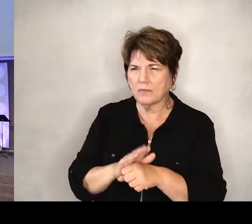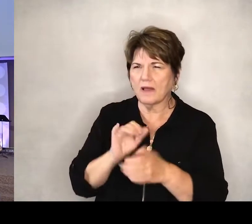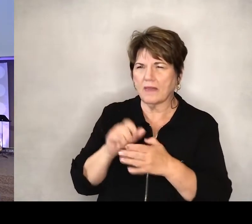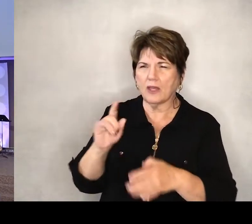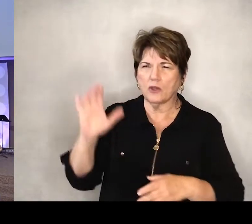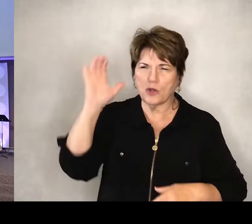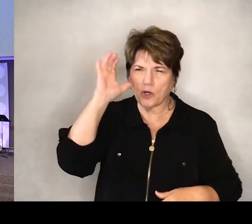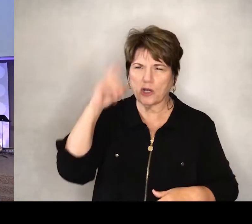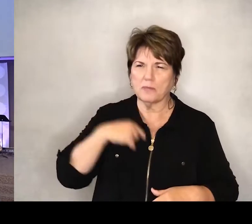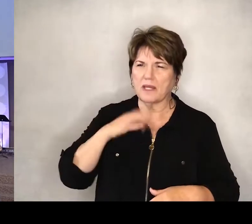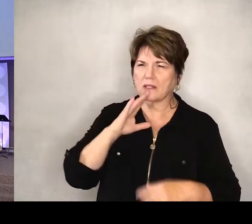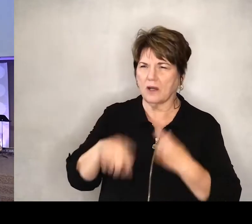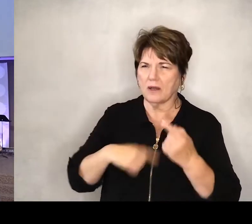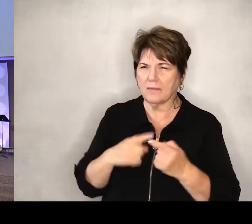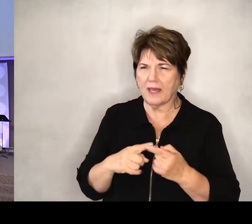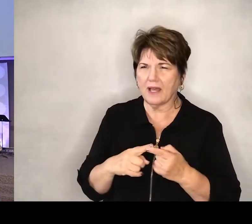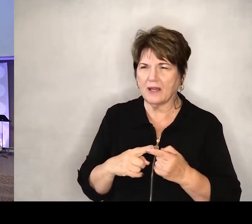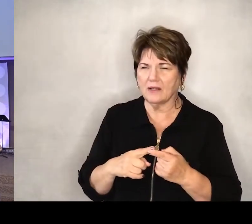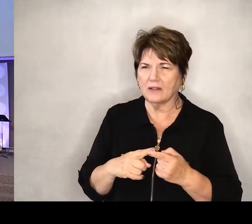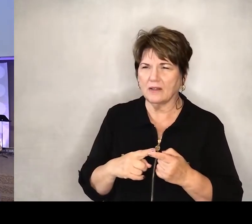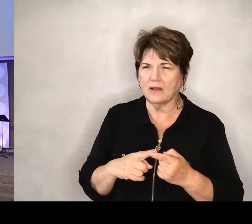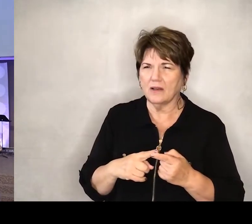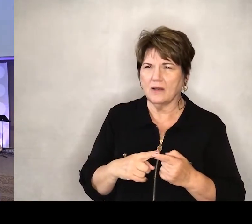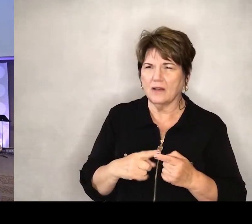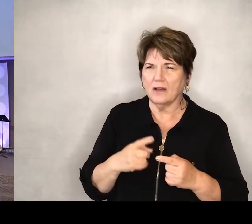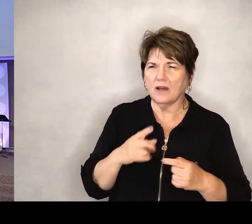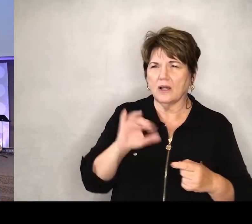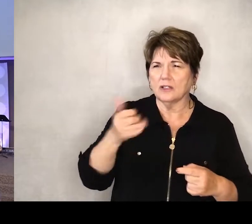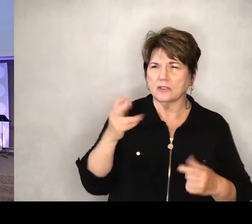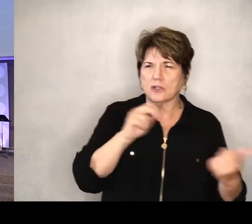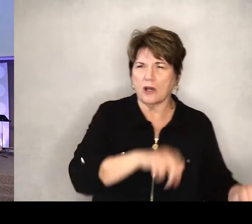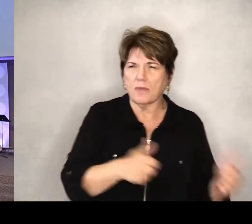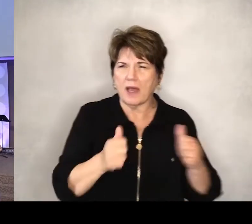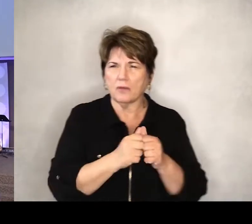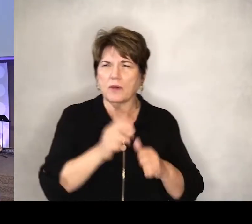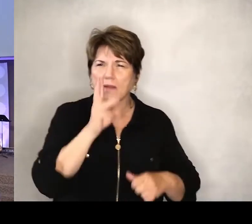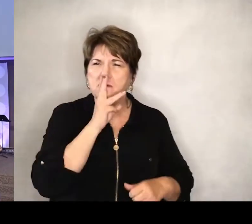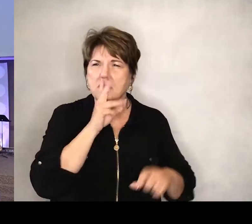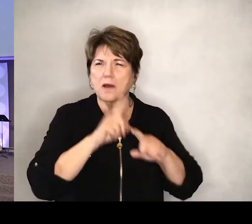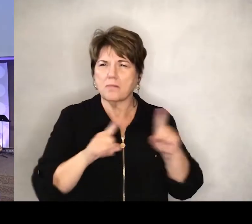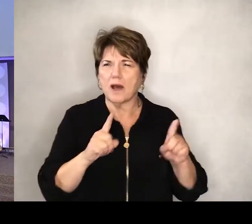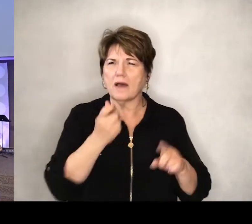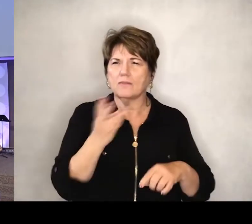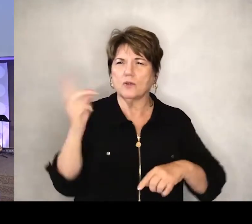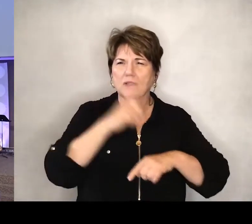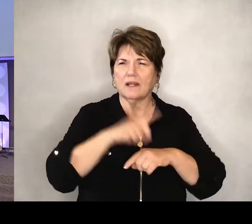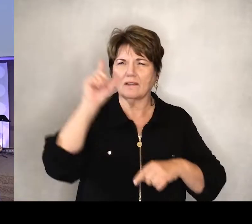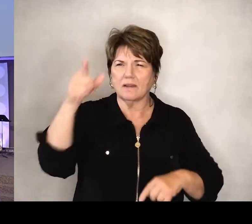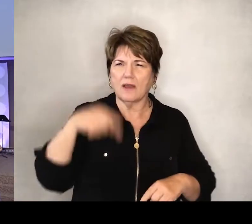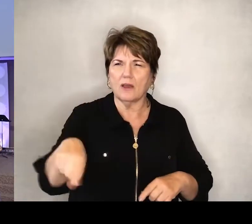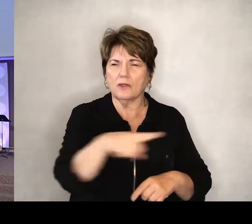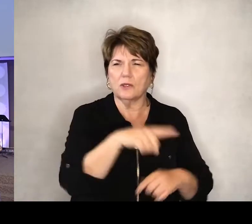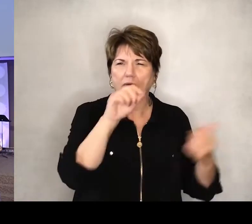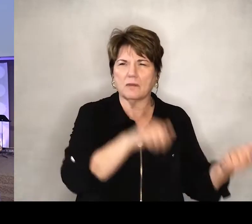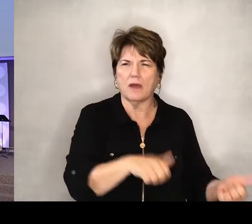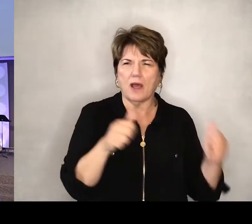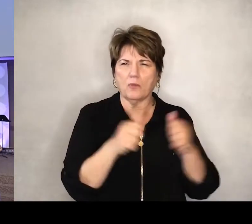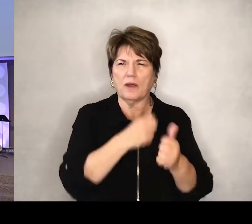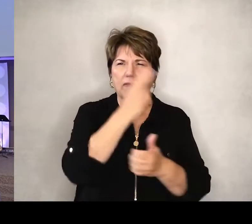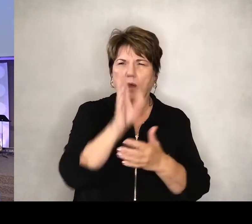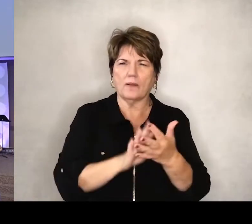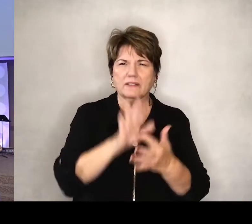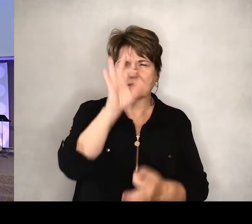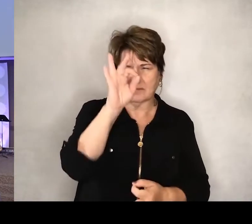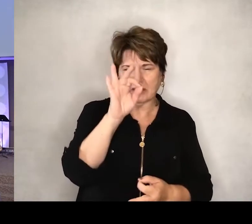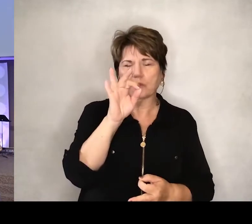you have heard me speak about. For John baptized with water, but in a few days you'll be baptized with the